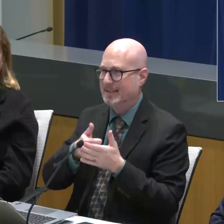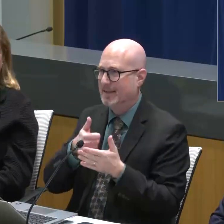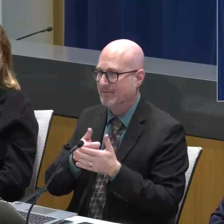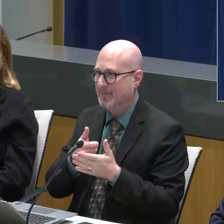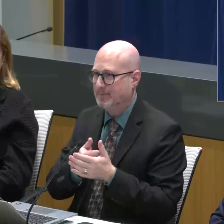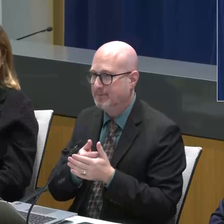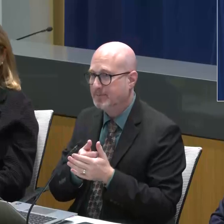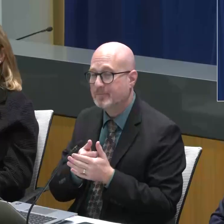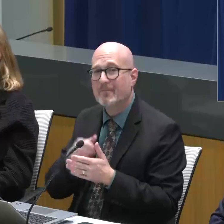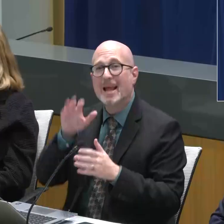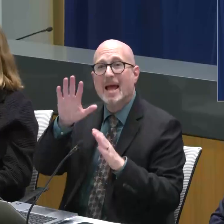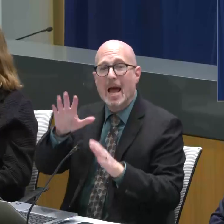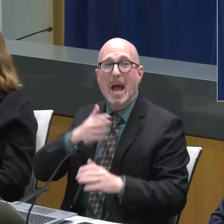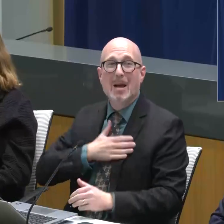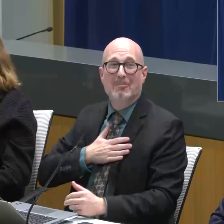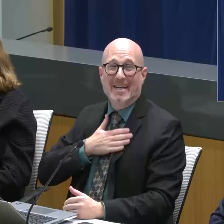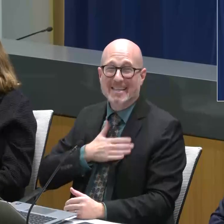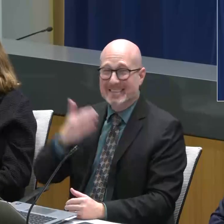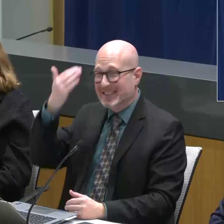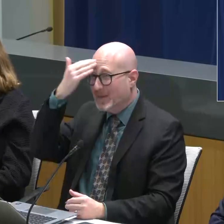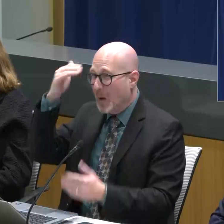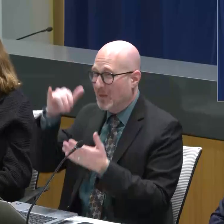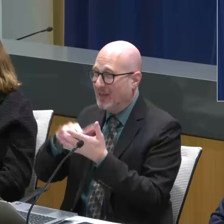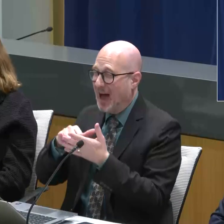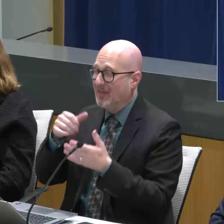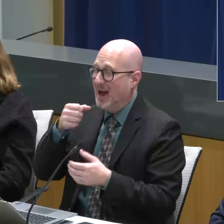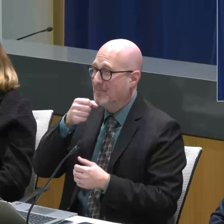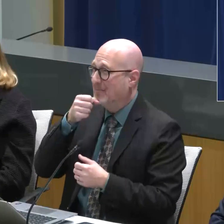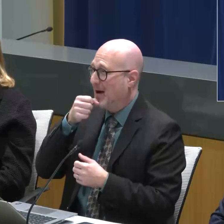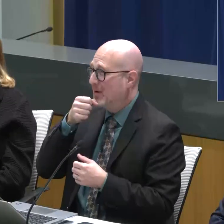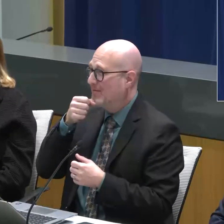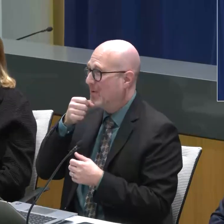base of the unit.